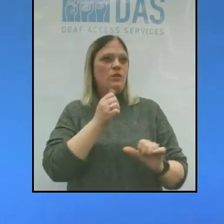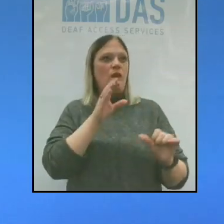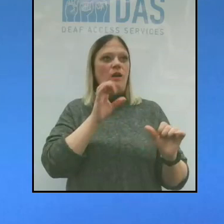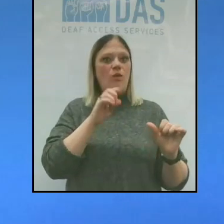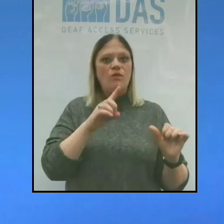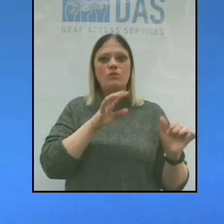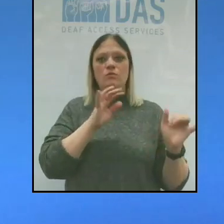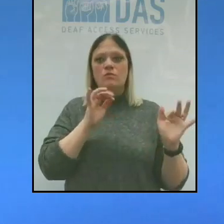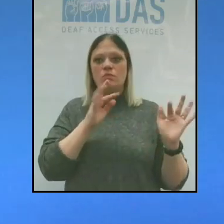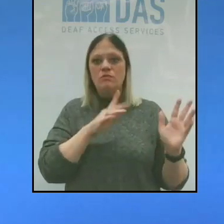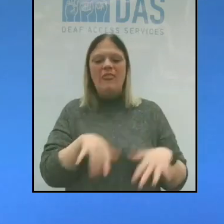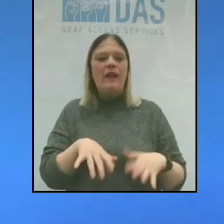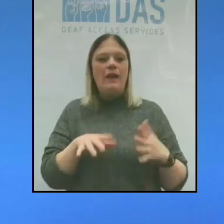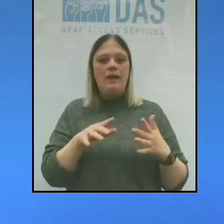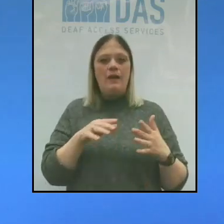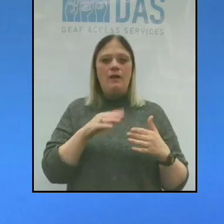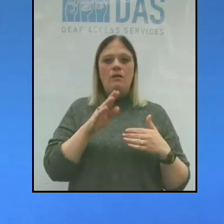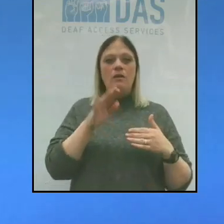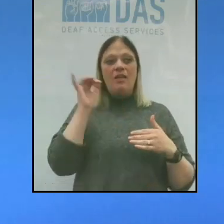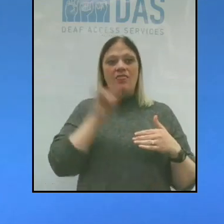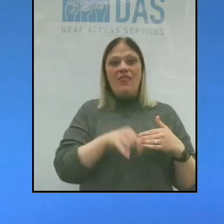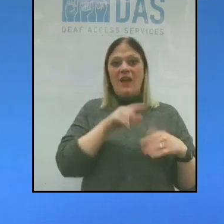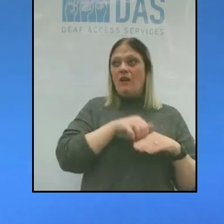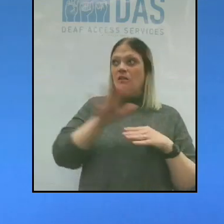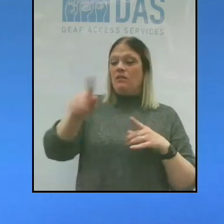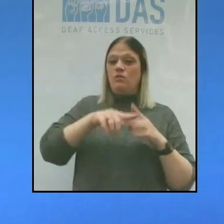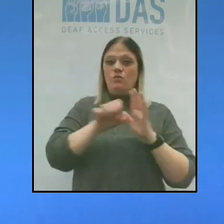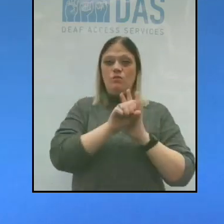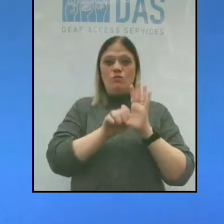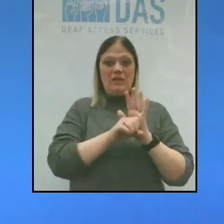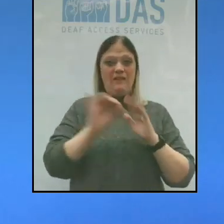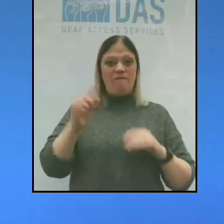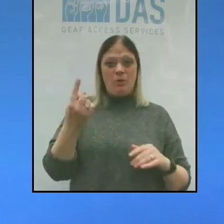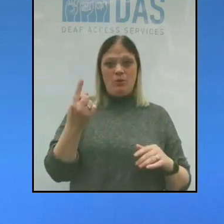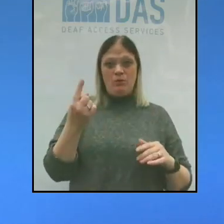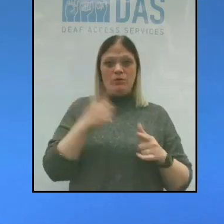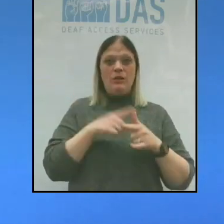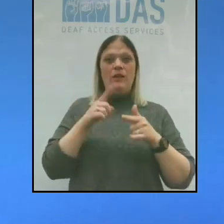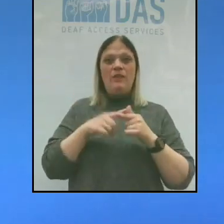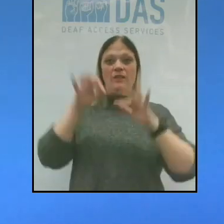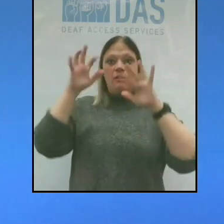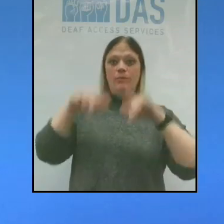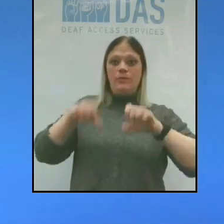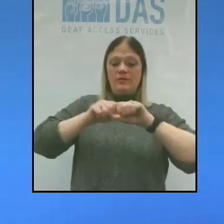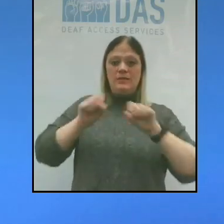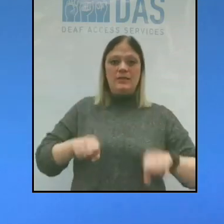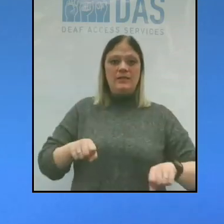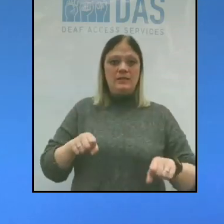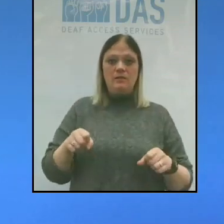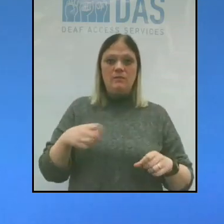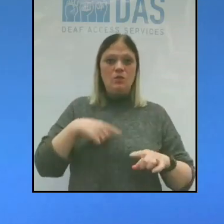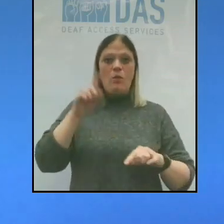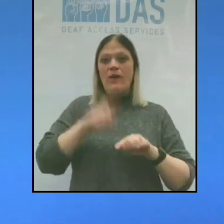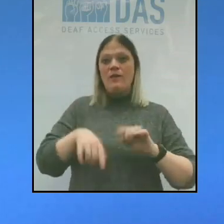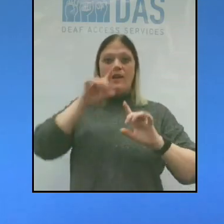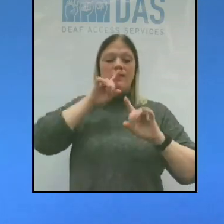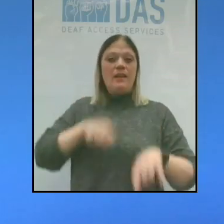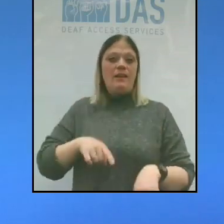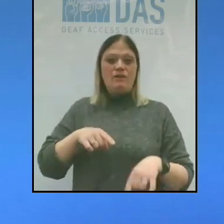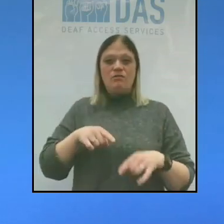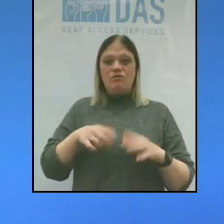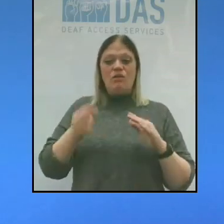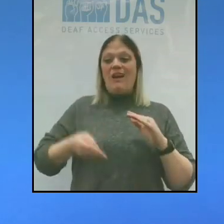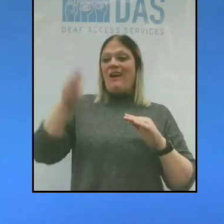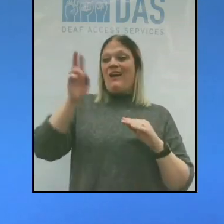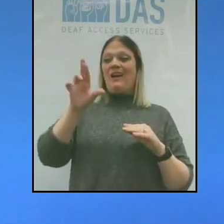get every death, and that data goes to New York State first, and eventually it gets into the system. So I cannot, and we cannot answer a higher rate